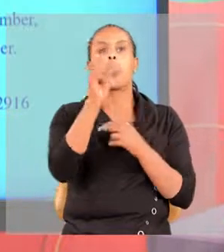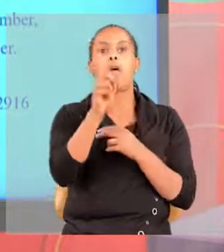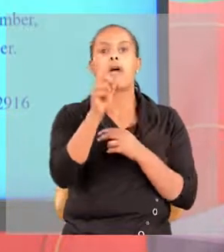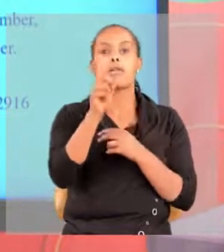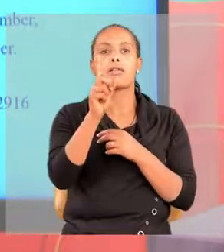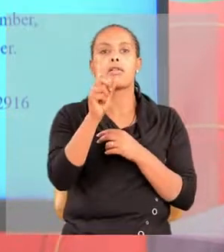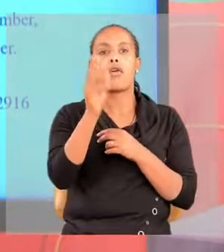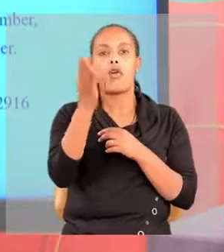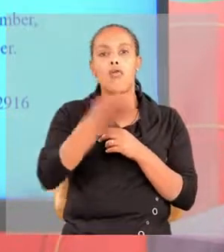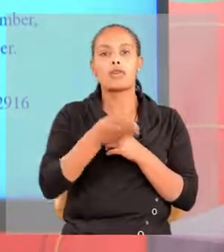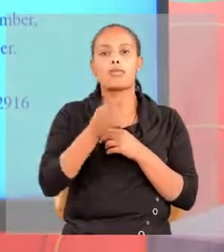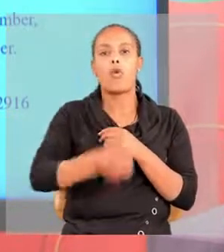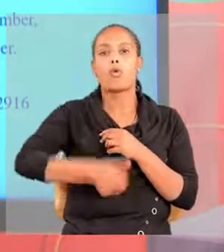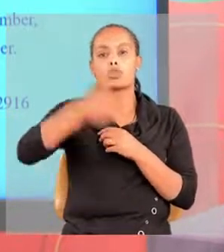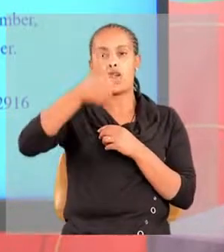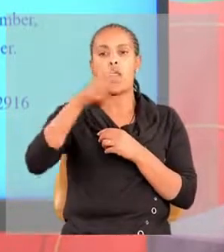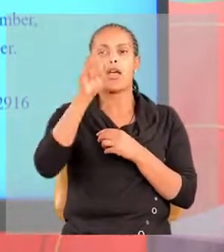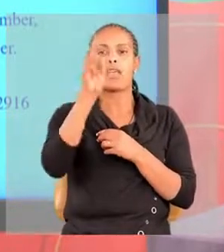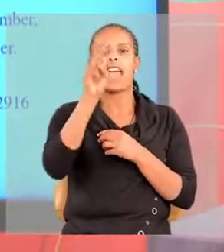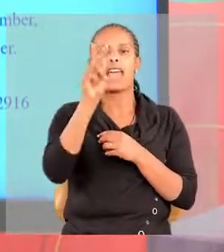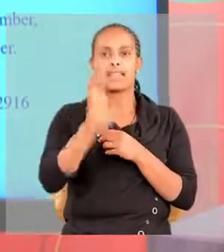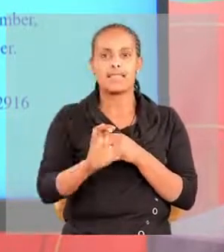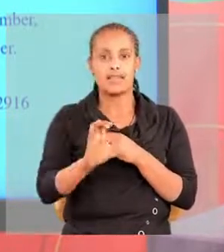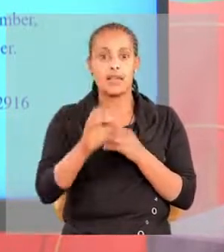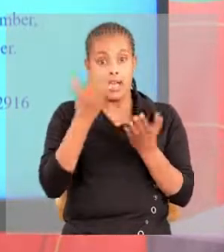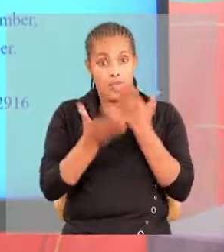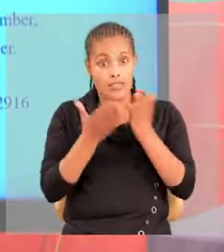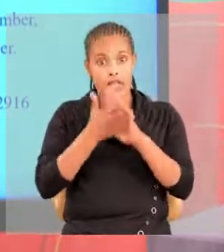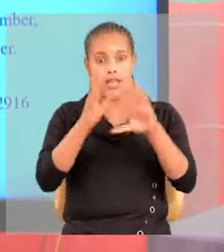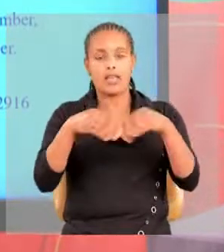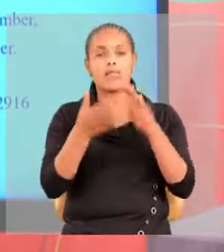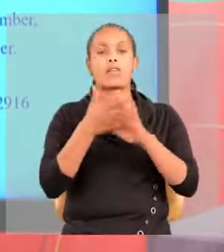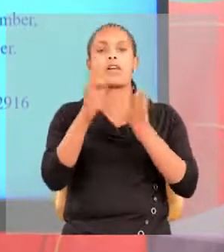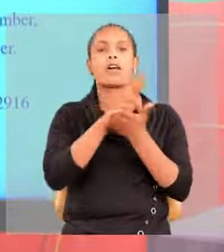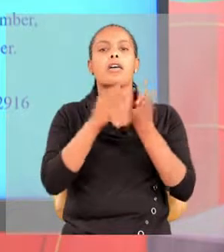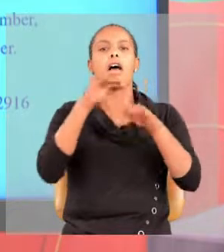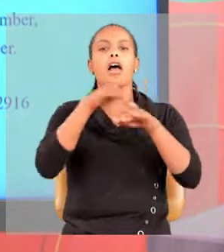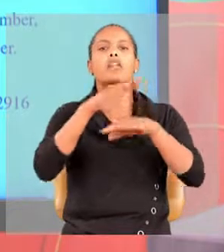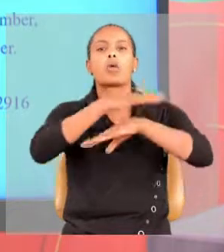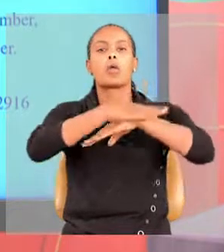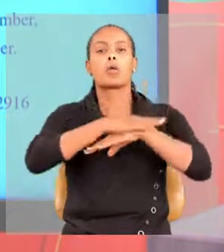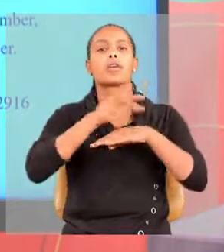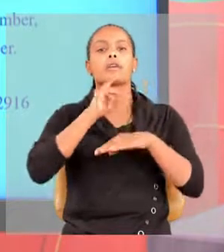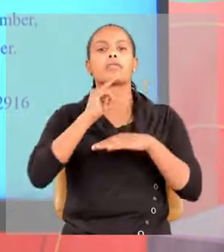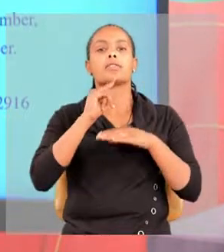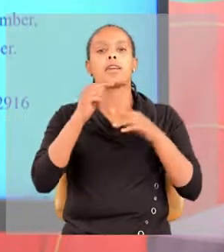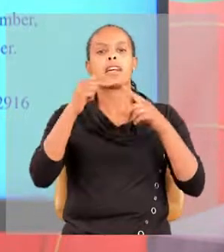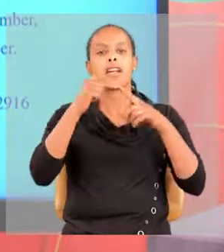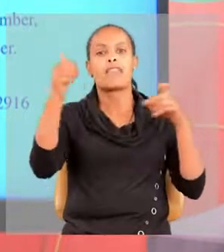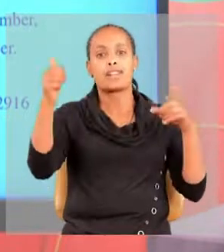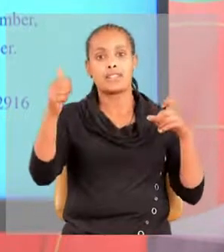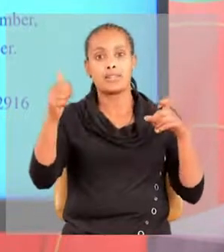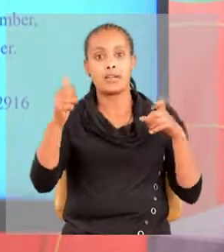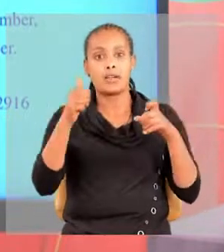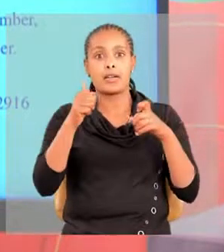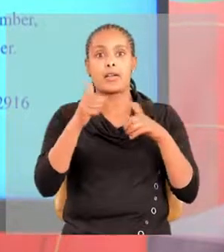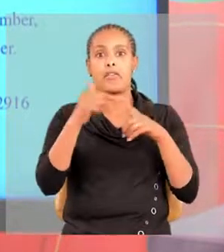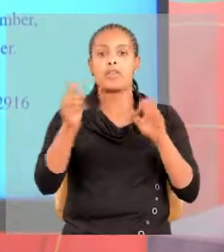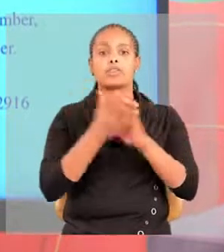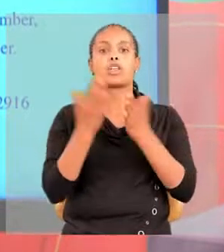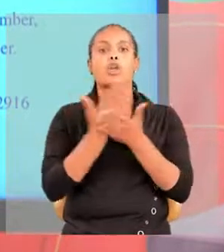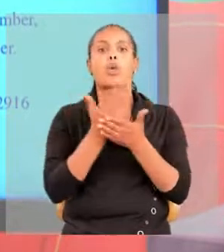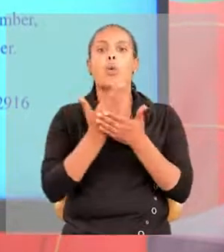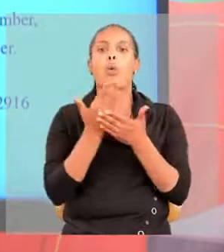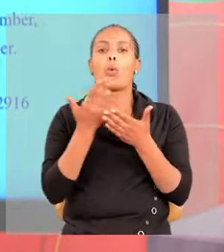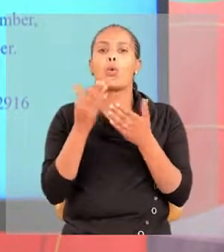original Kc. Therefore, if a given reaction at equilibrium is reversed, then the new